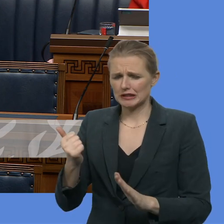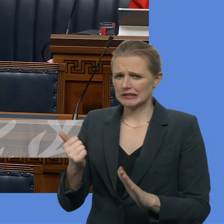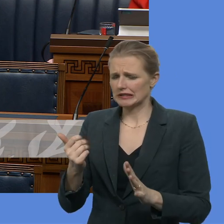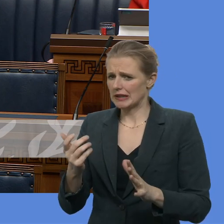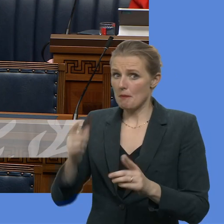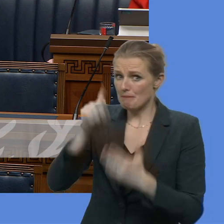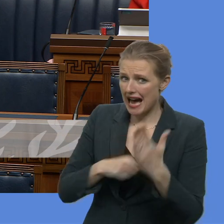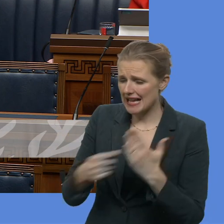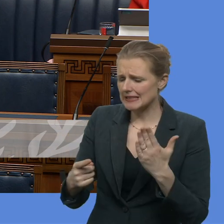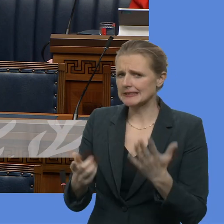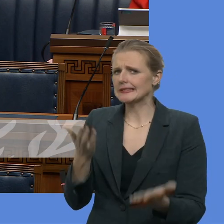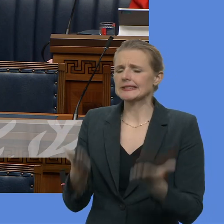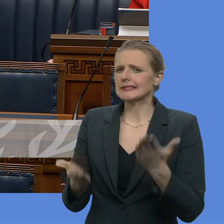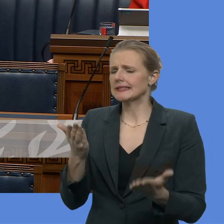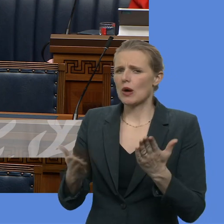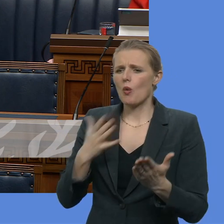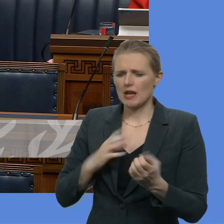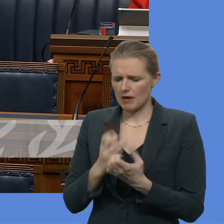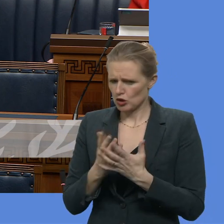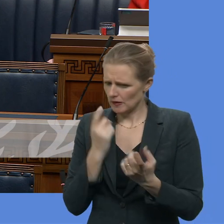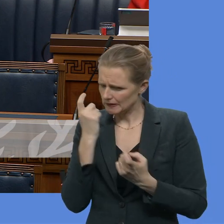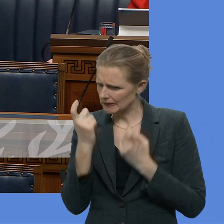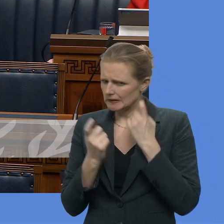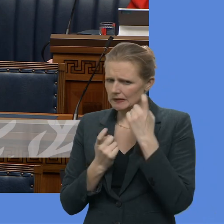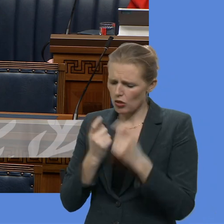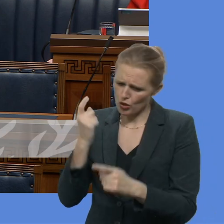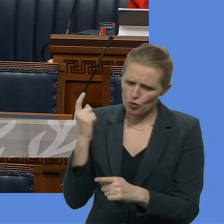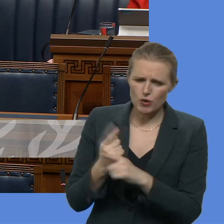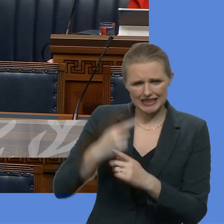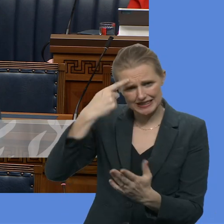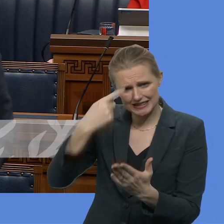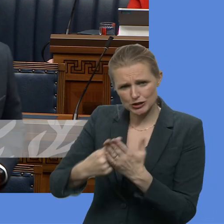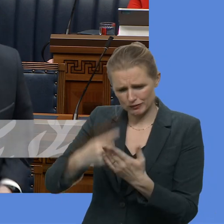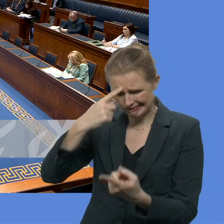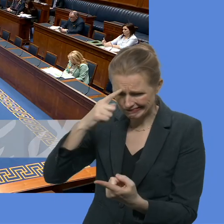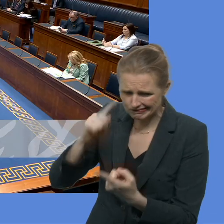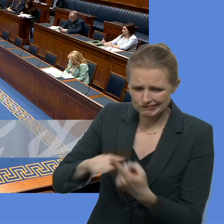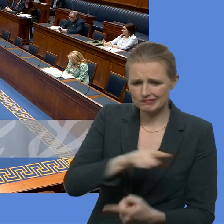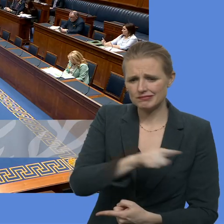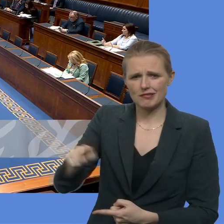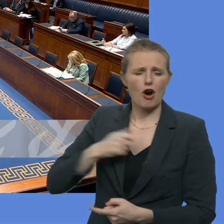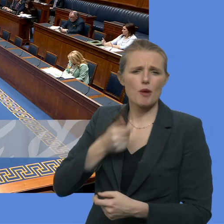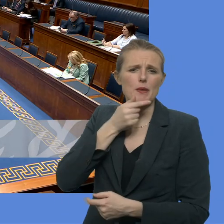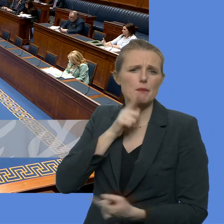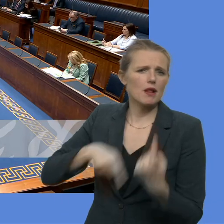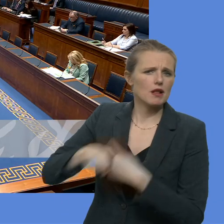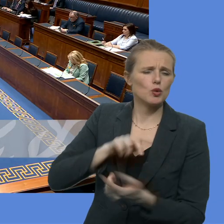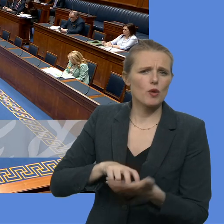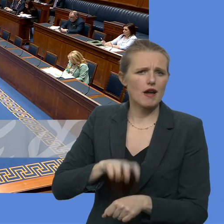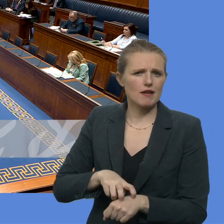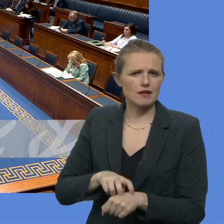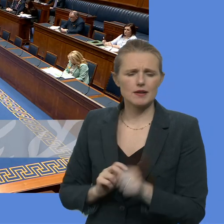What we all want is the right outcome for our constituents, and that will all be taken into consideration. Maurice Bradley.